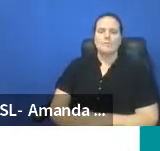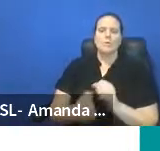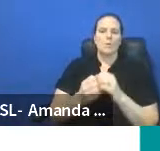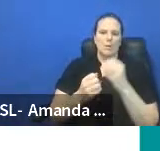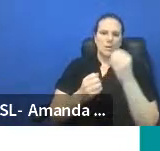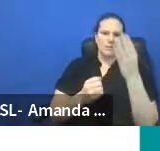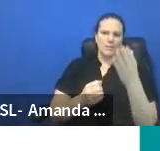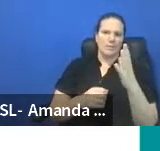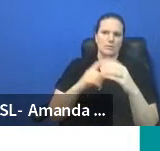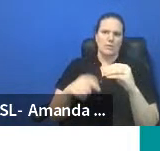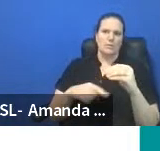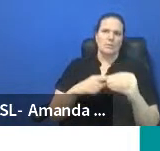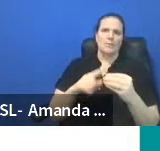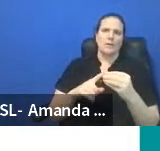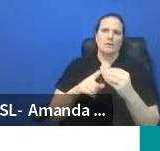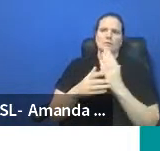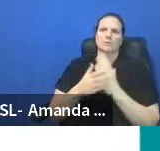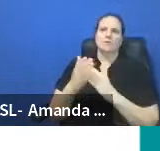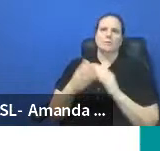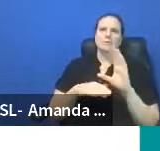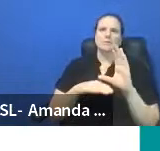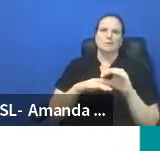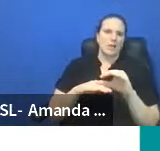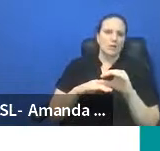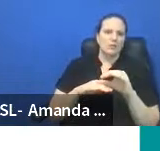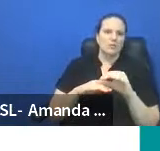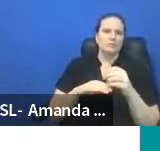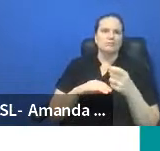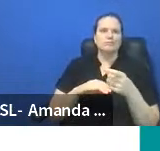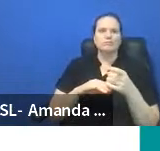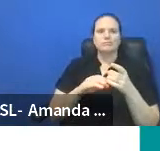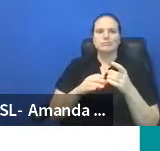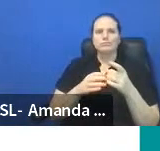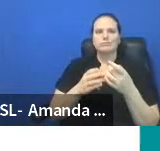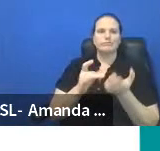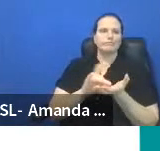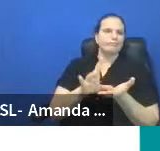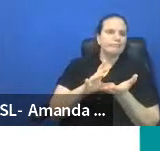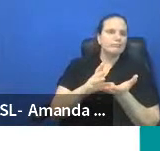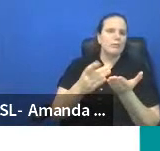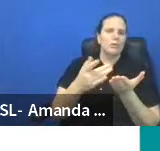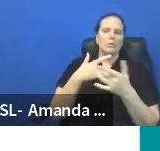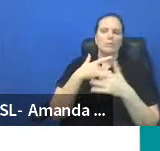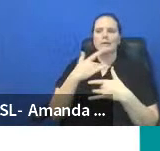information on some of the discounts and exemptions that we get asked about most often.